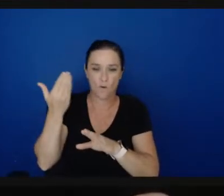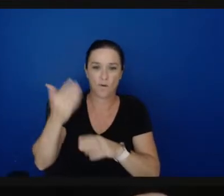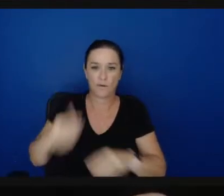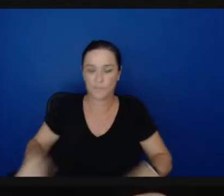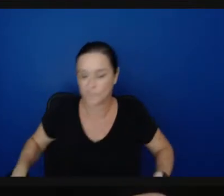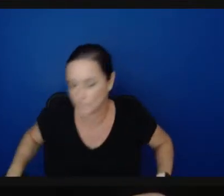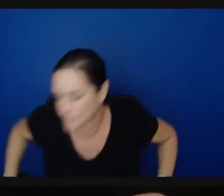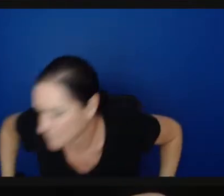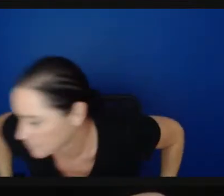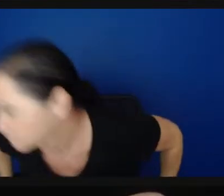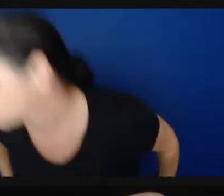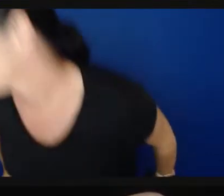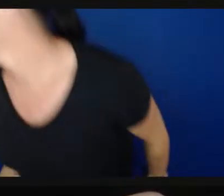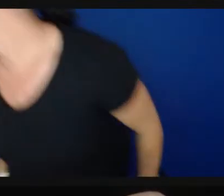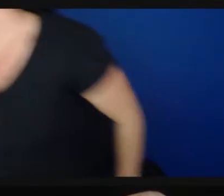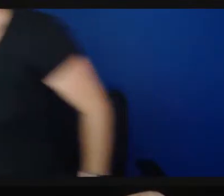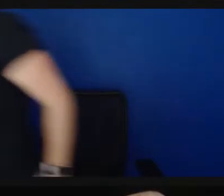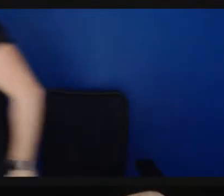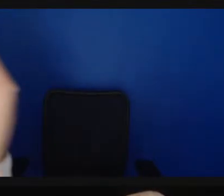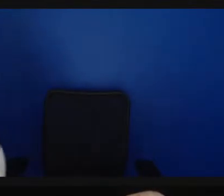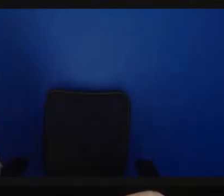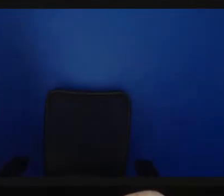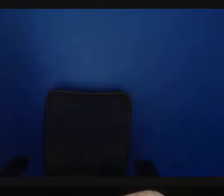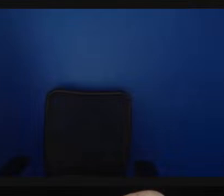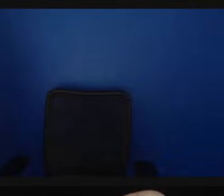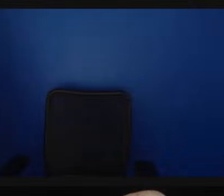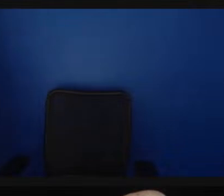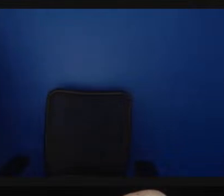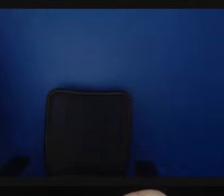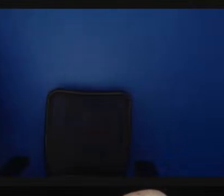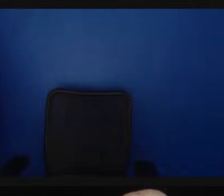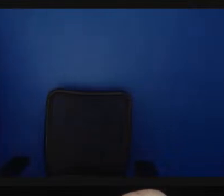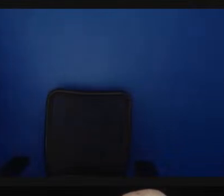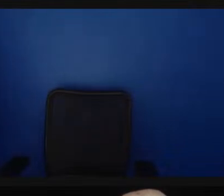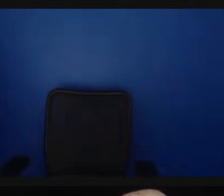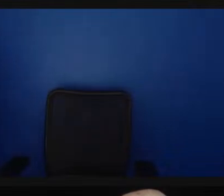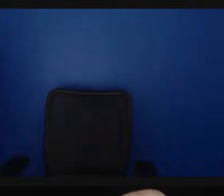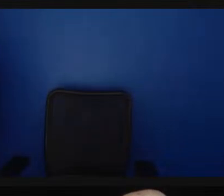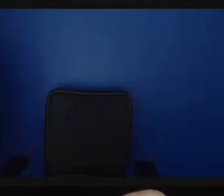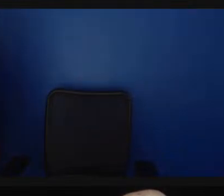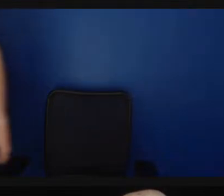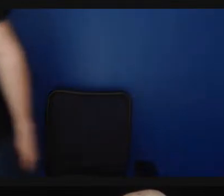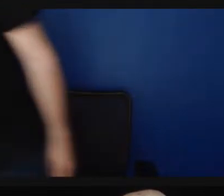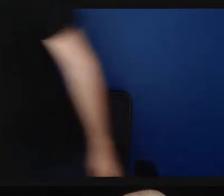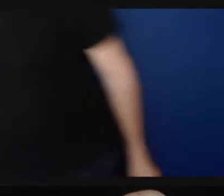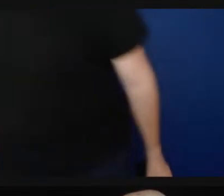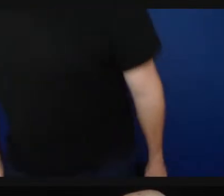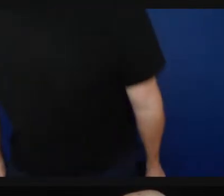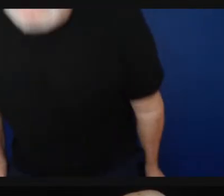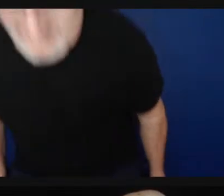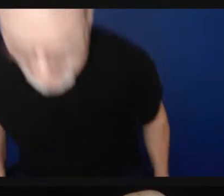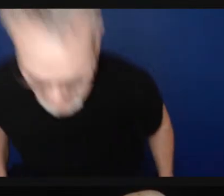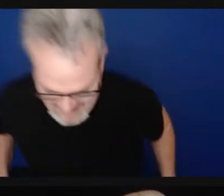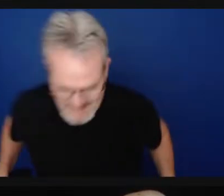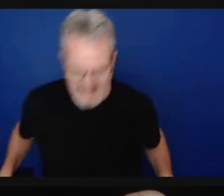week, this past month, and this past week here. Not a whole lot of ink on these